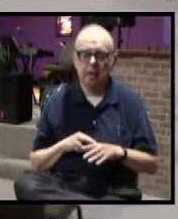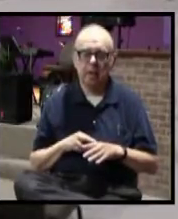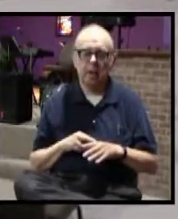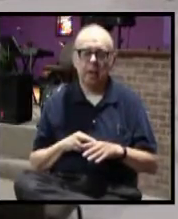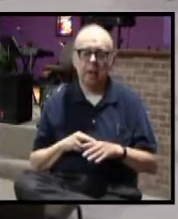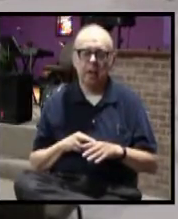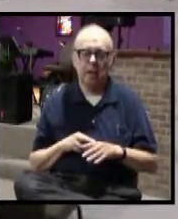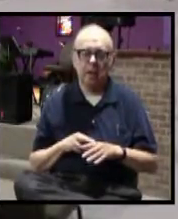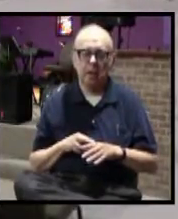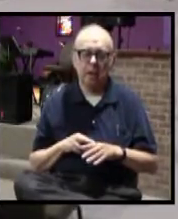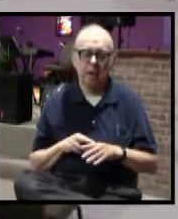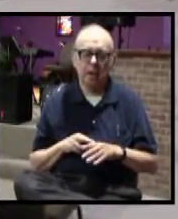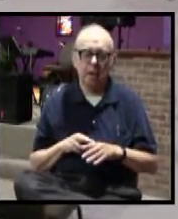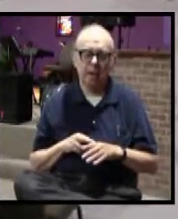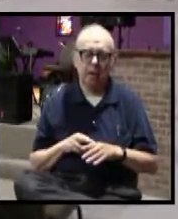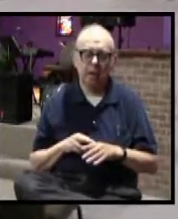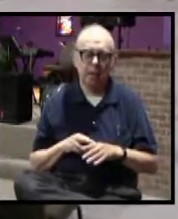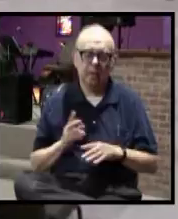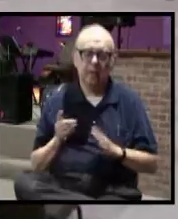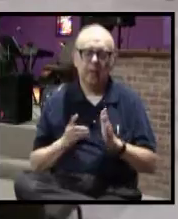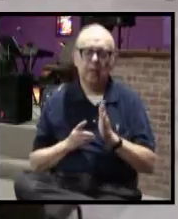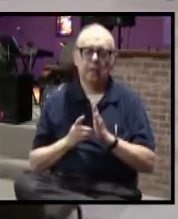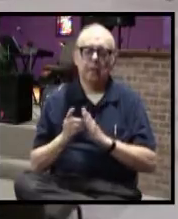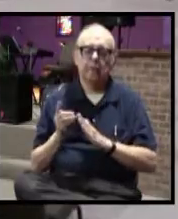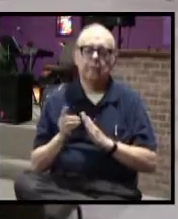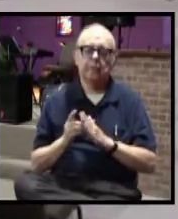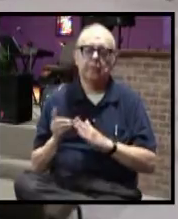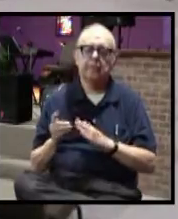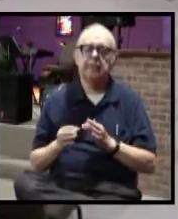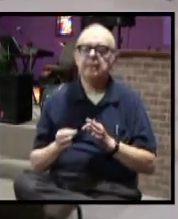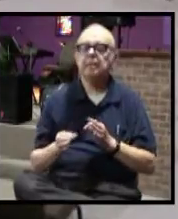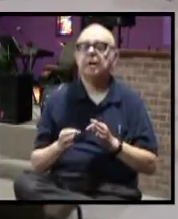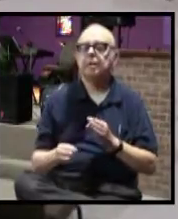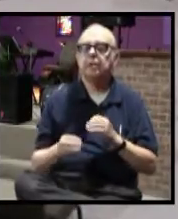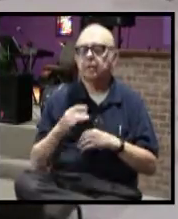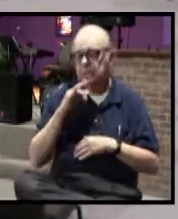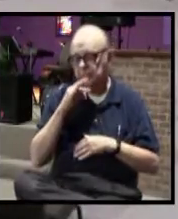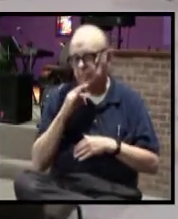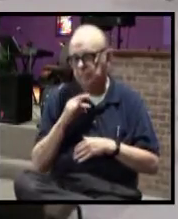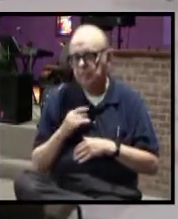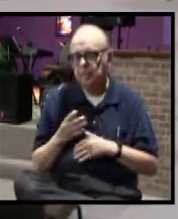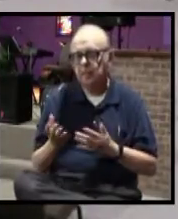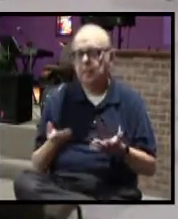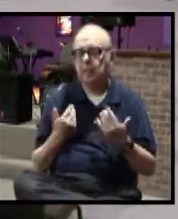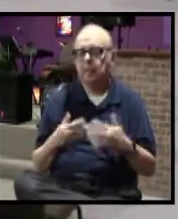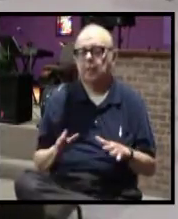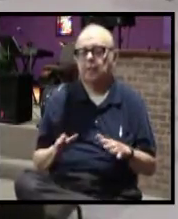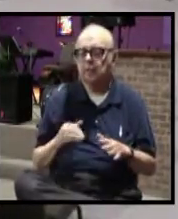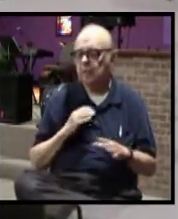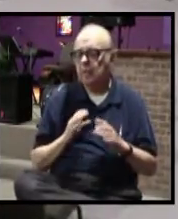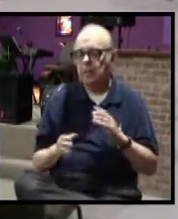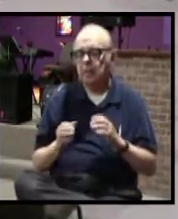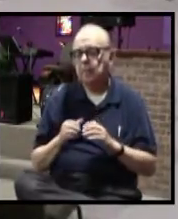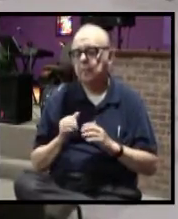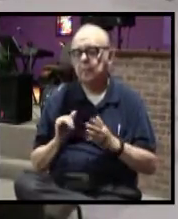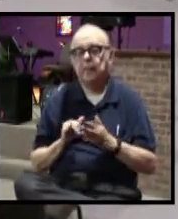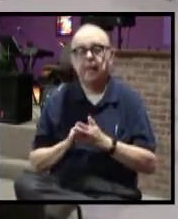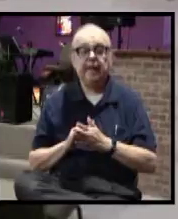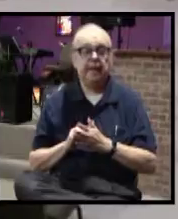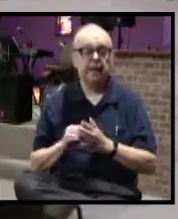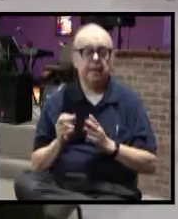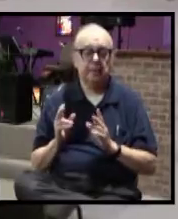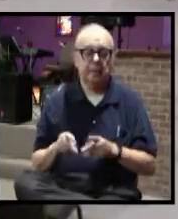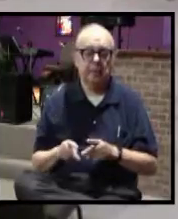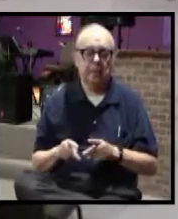normal in our world of Holland, for our developmentally delayed children. I would have not had this